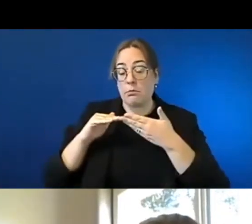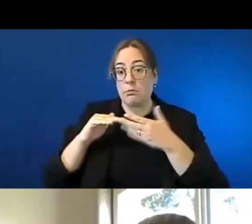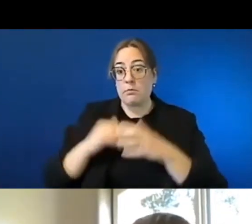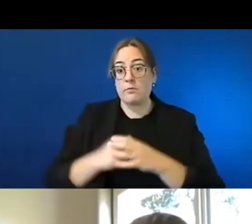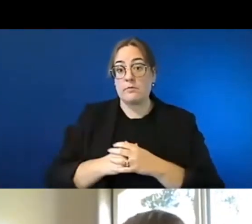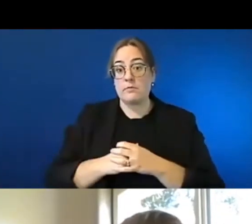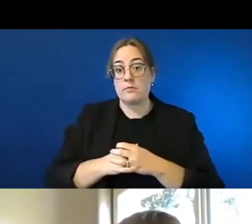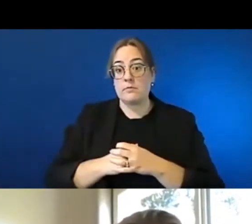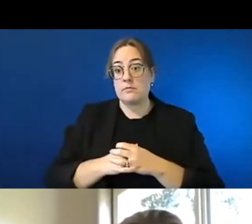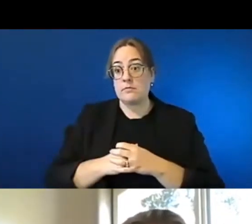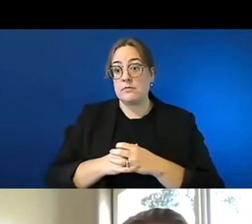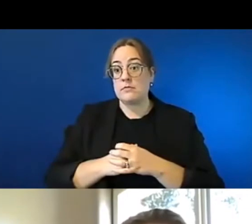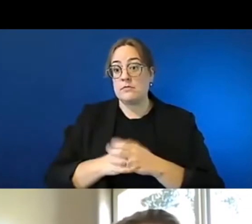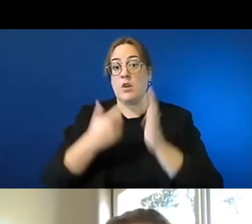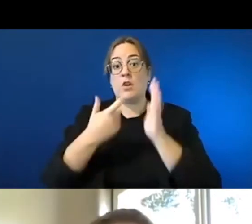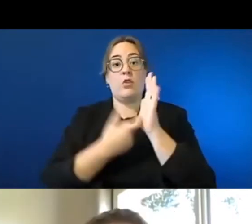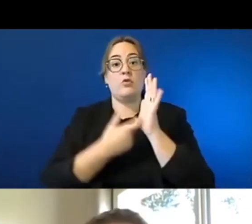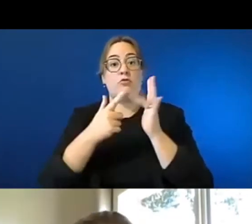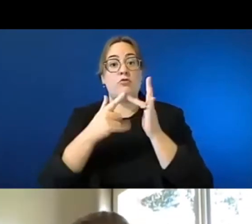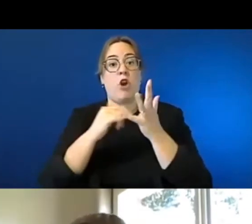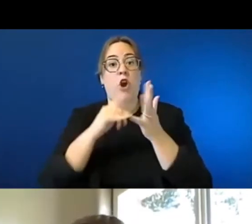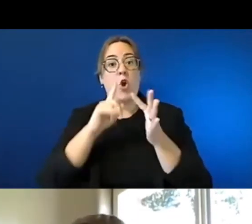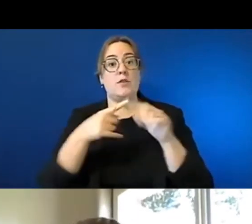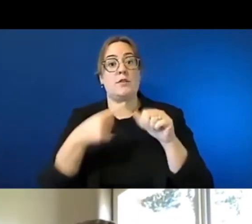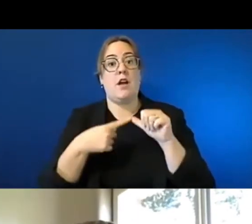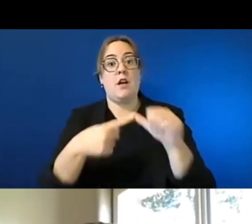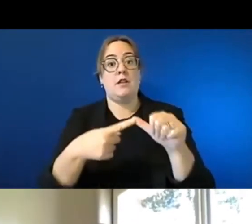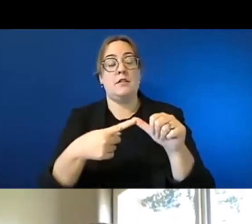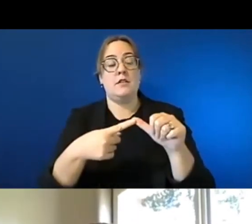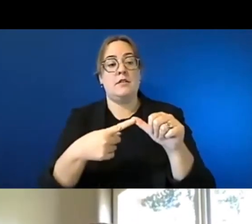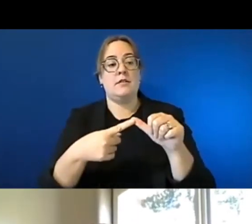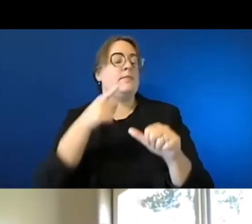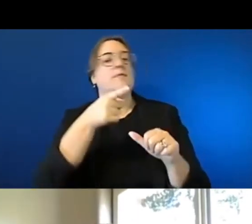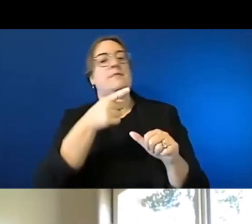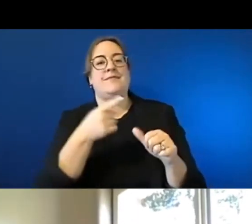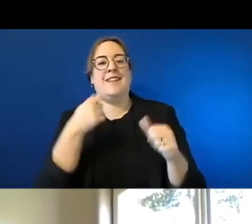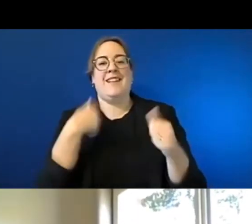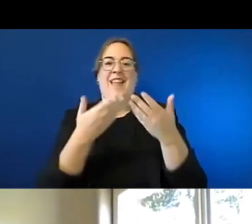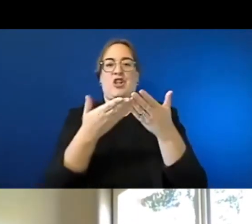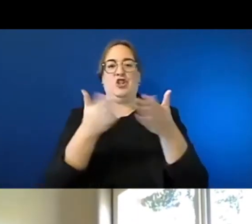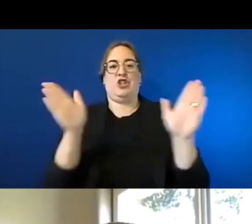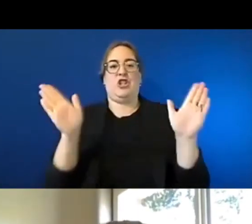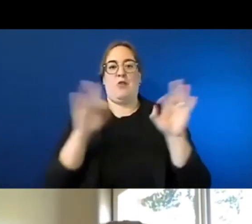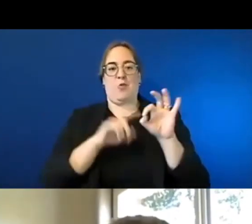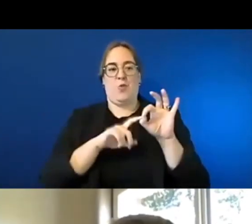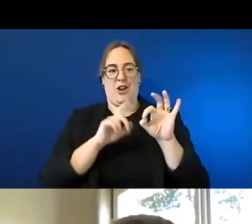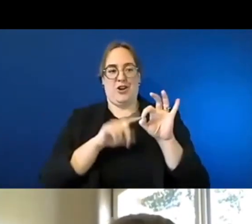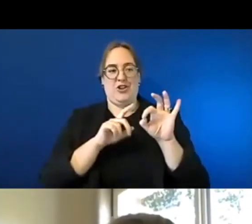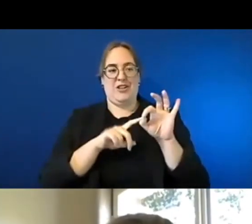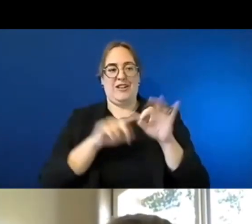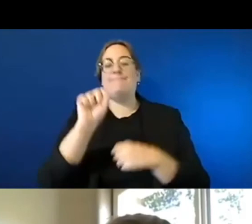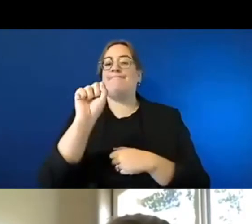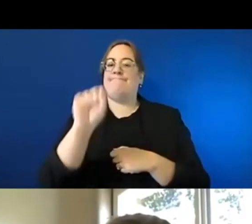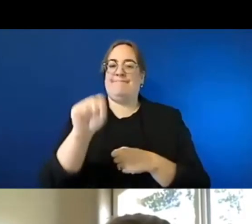Rose, we haven't heard from you. What would you answer for that one? If it's a general, fairly general question, and generally